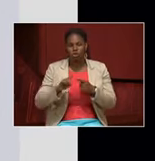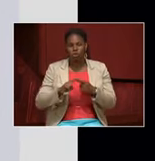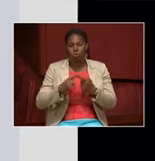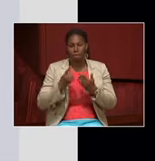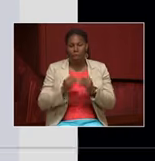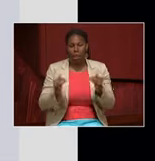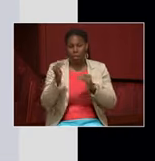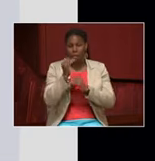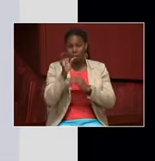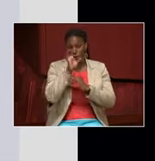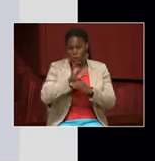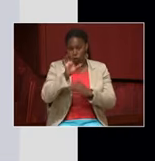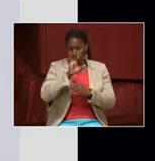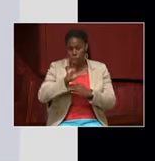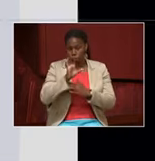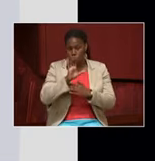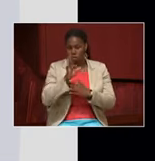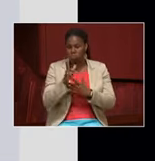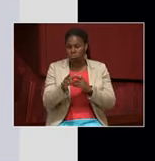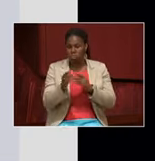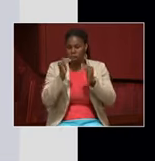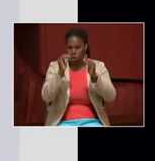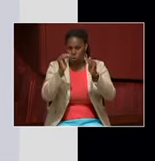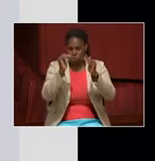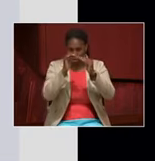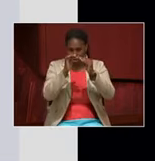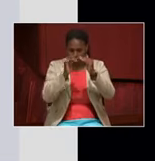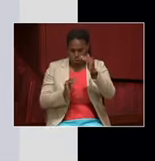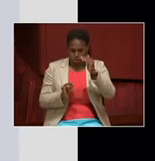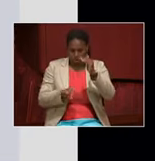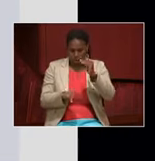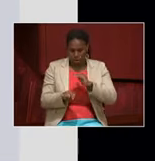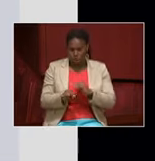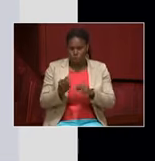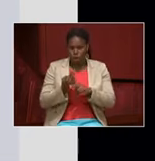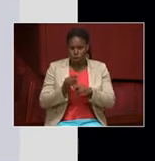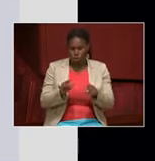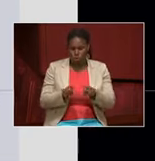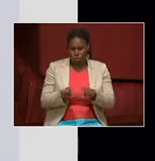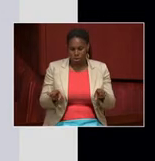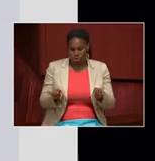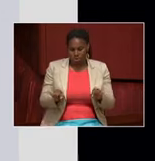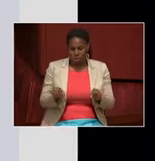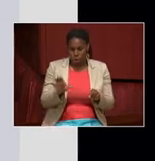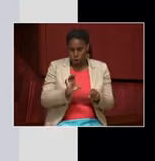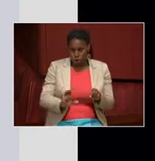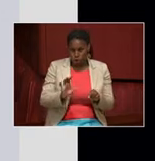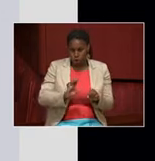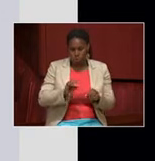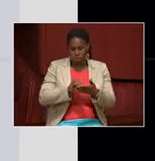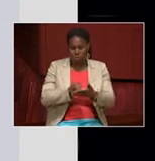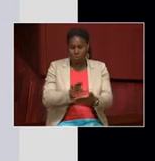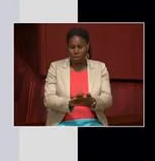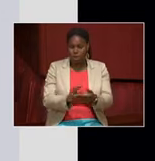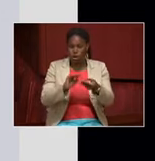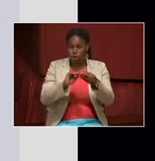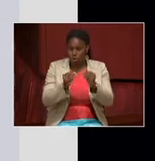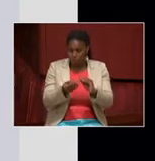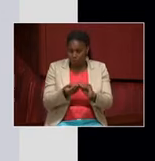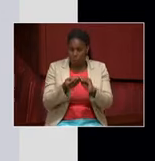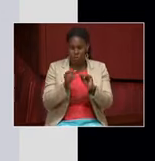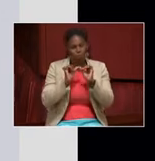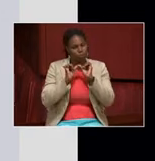search feature and going to the bottom and using the search box down there, plug in your ARC number there, and you should